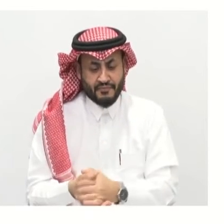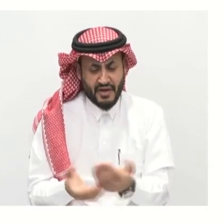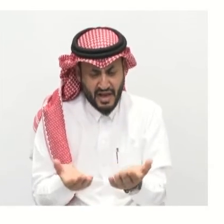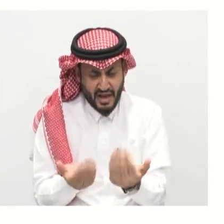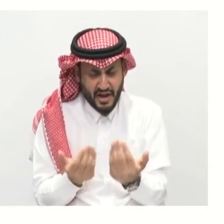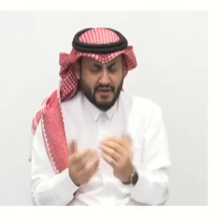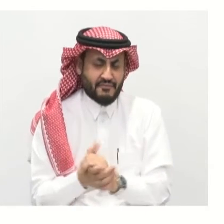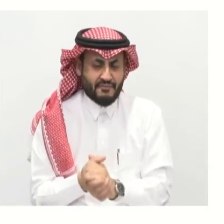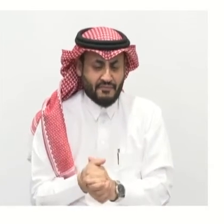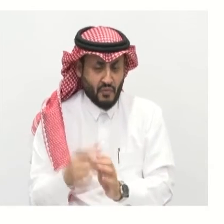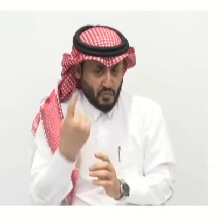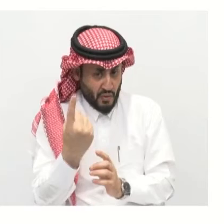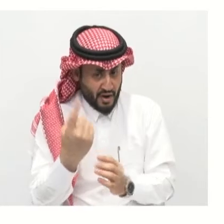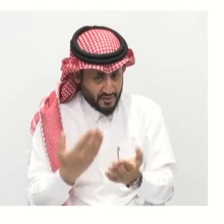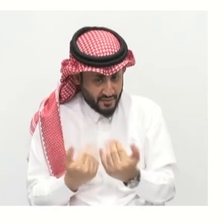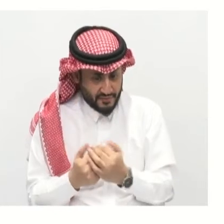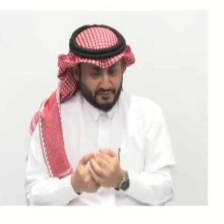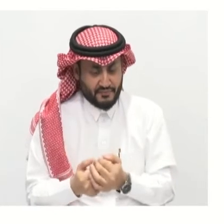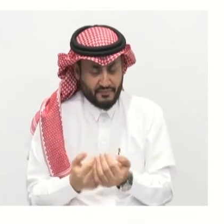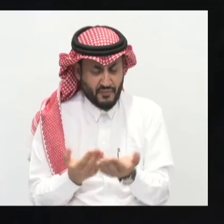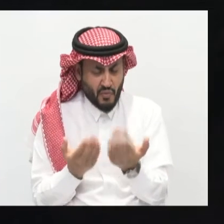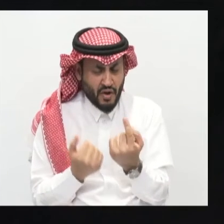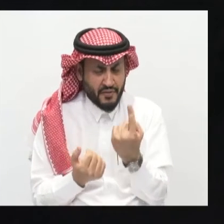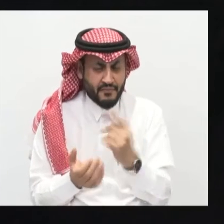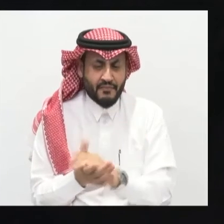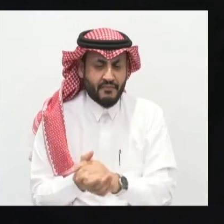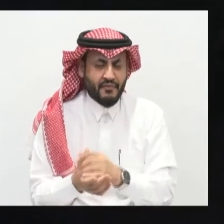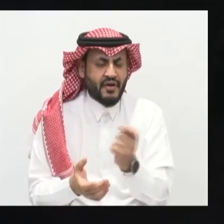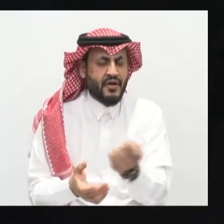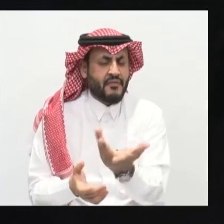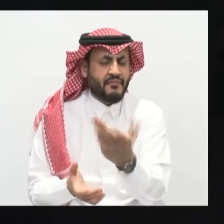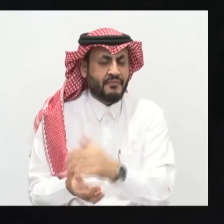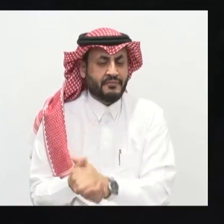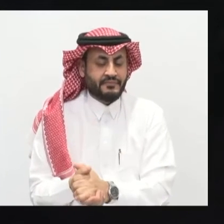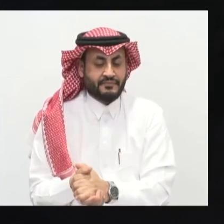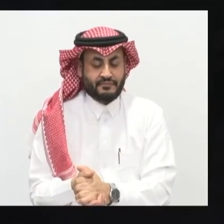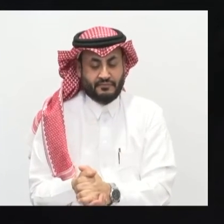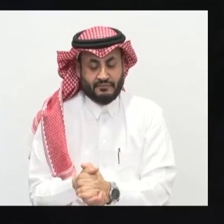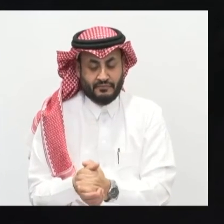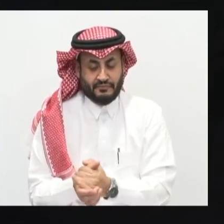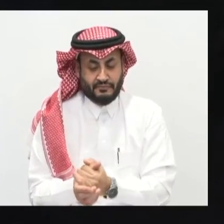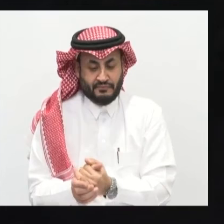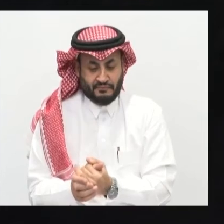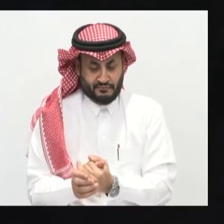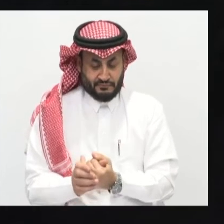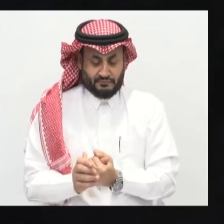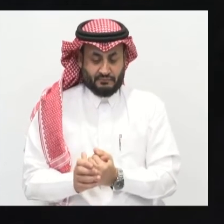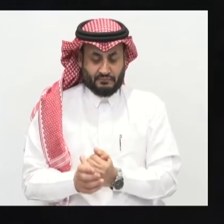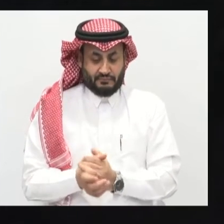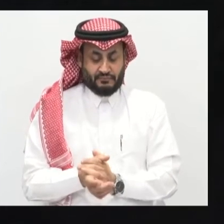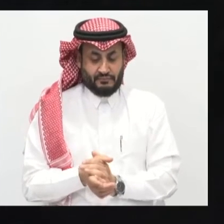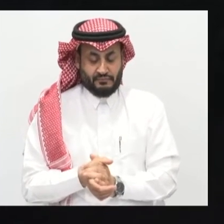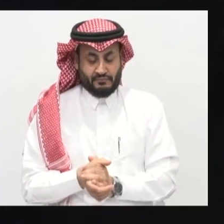something in her hand, and the arrow is pointing at it. So what do you think she's saying? Is it using this,